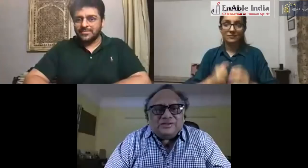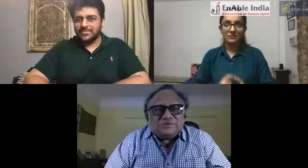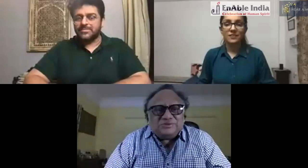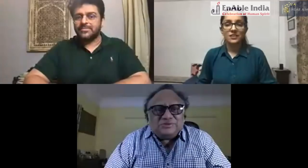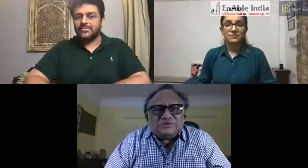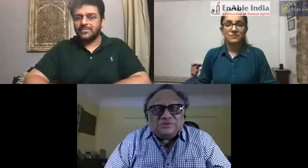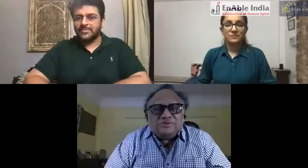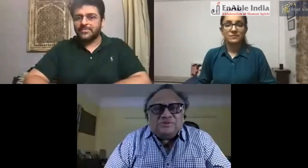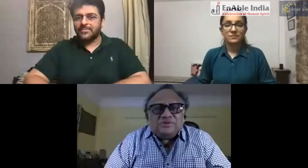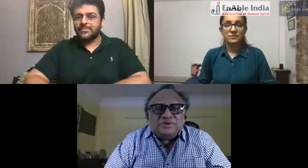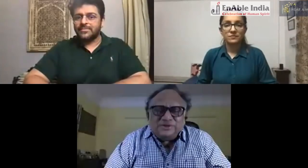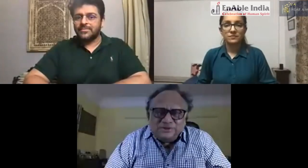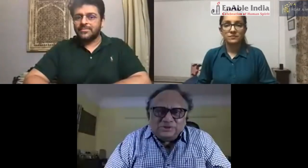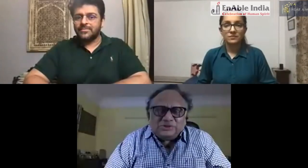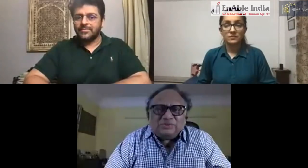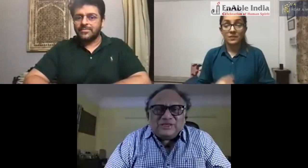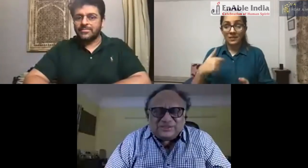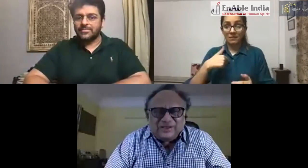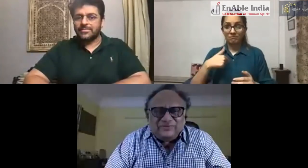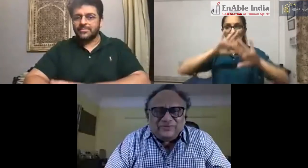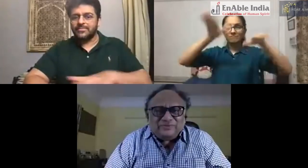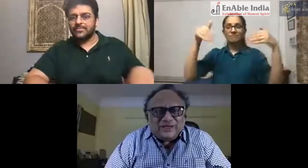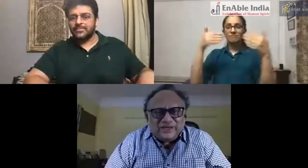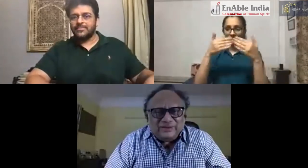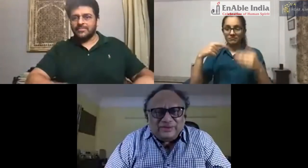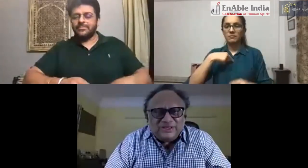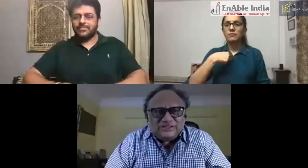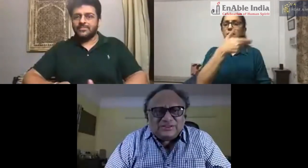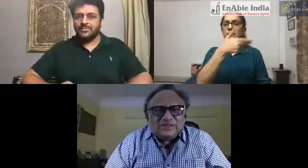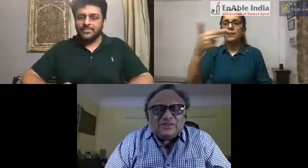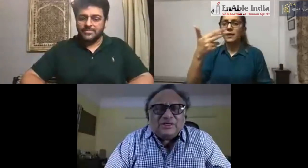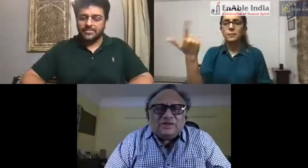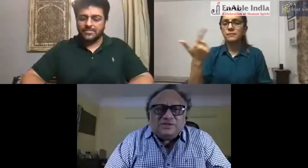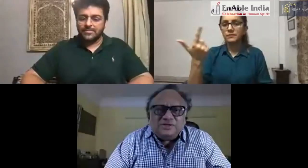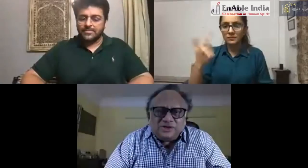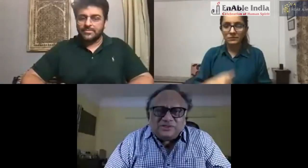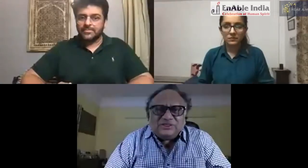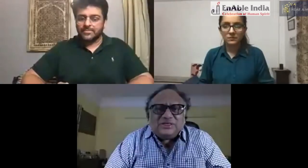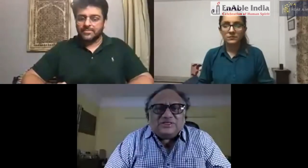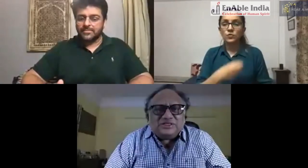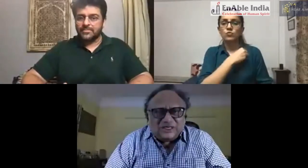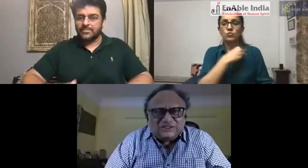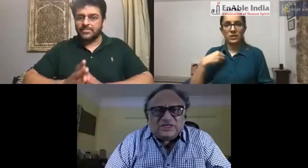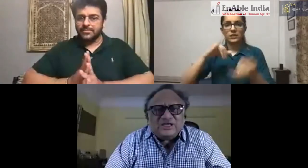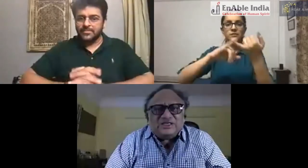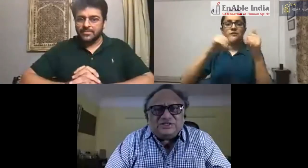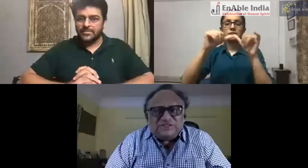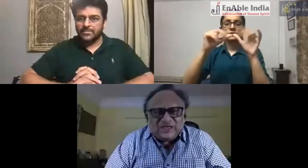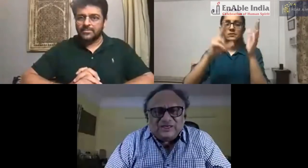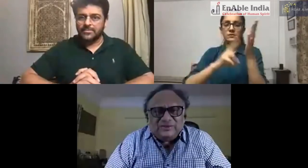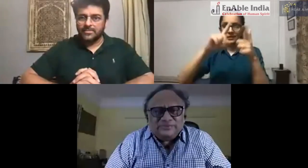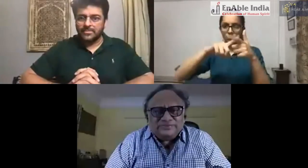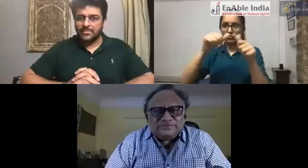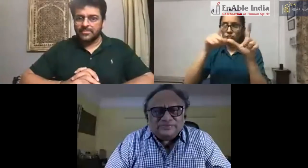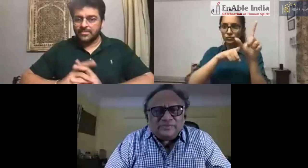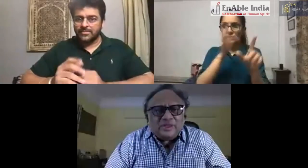Uh, to introduce myself, my name is Dr. Sanjay